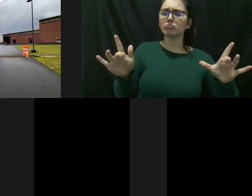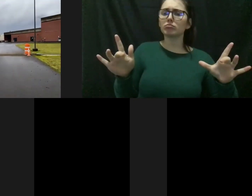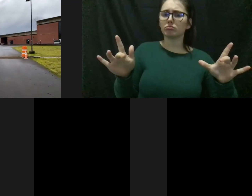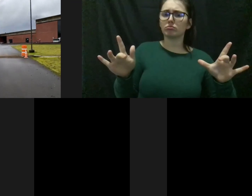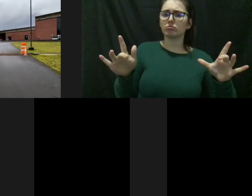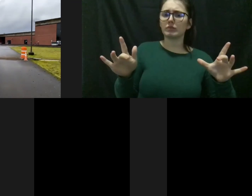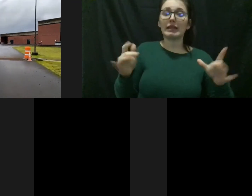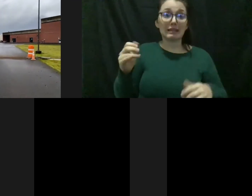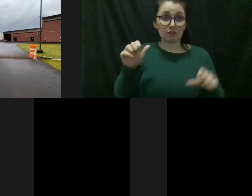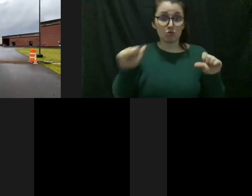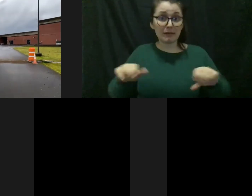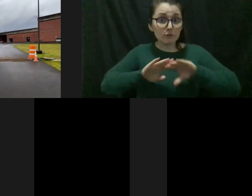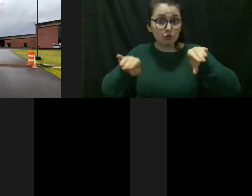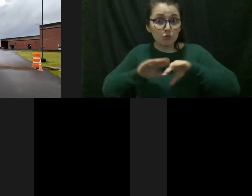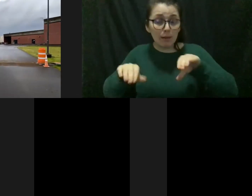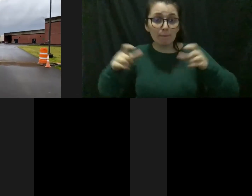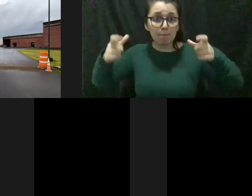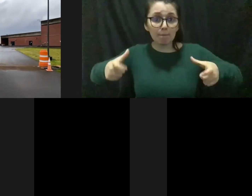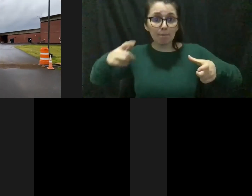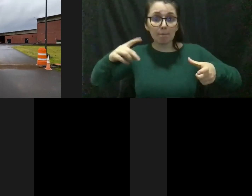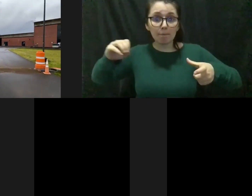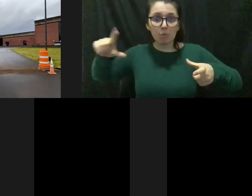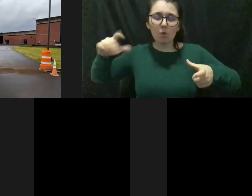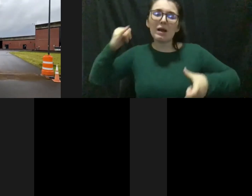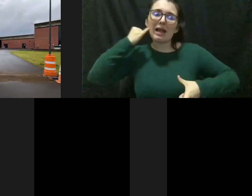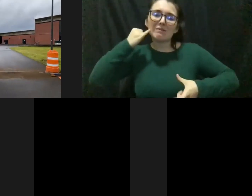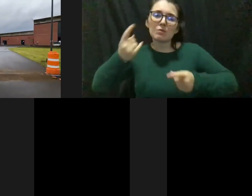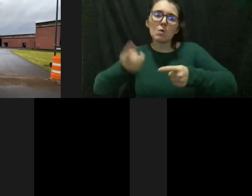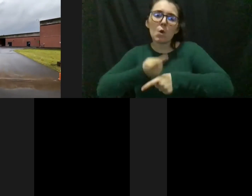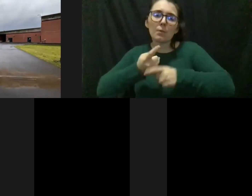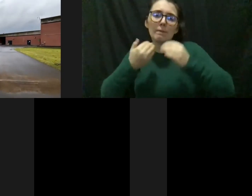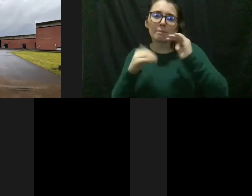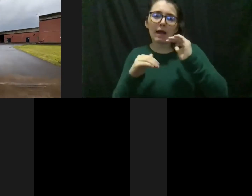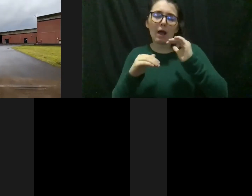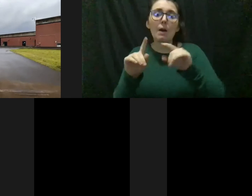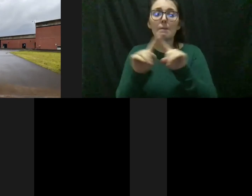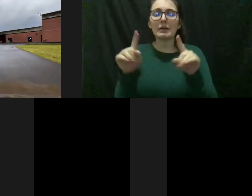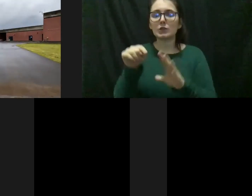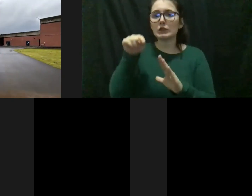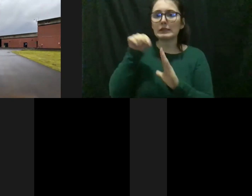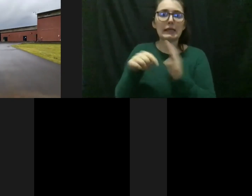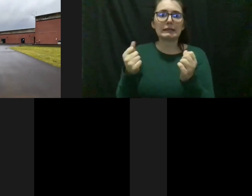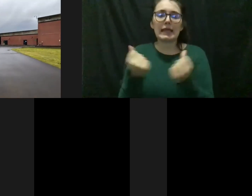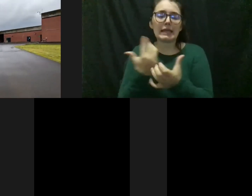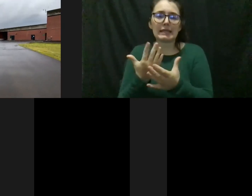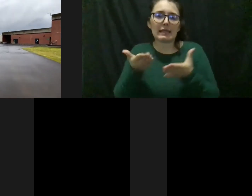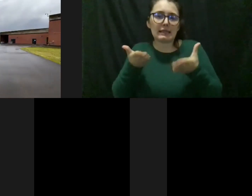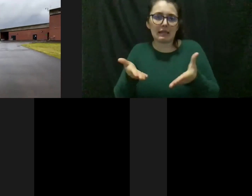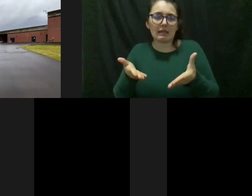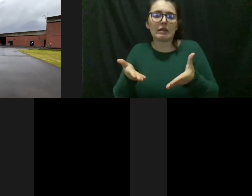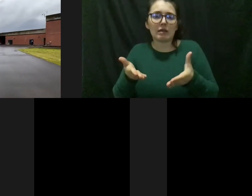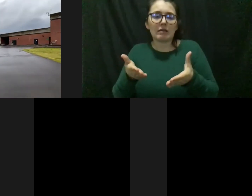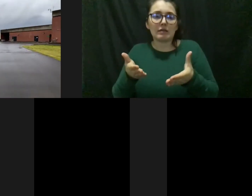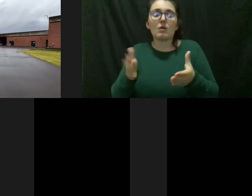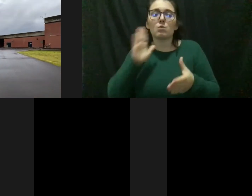poplar trees that we grow are not grown for wood products that would help build your house.